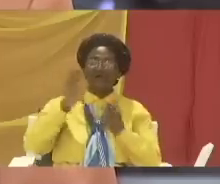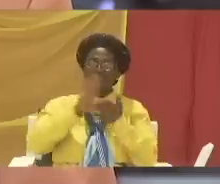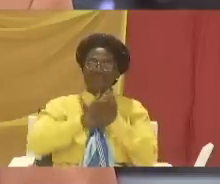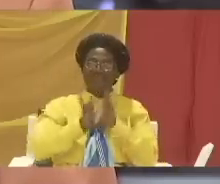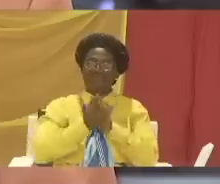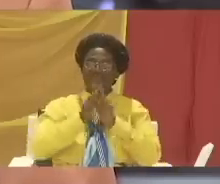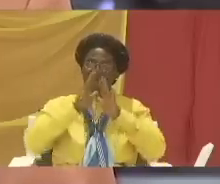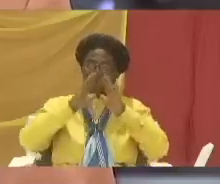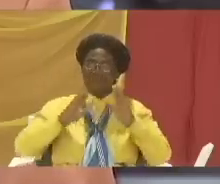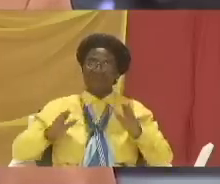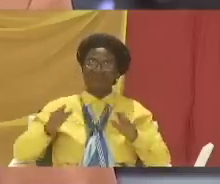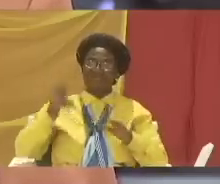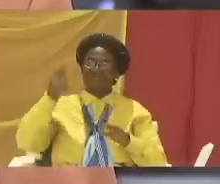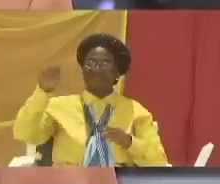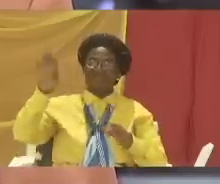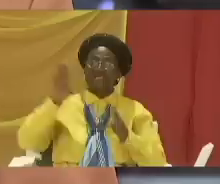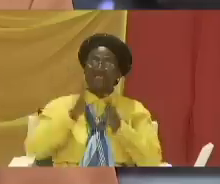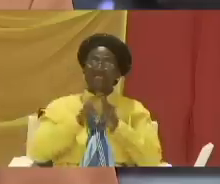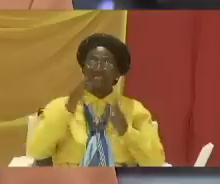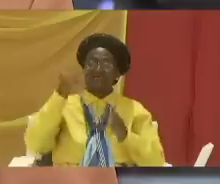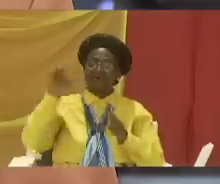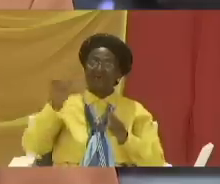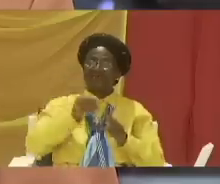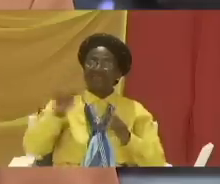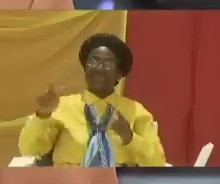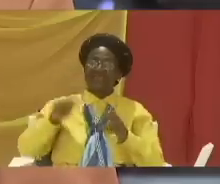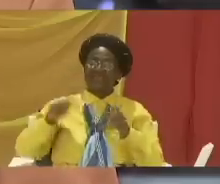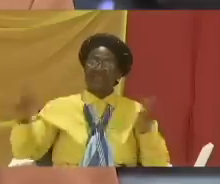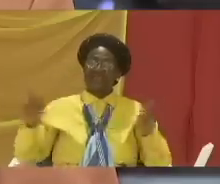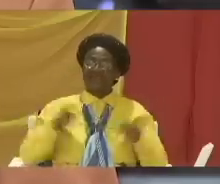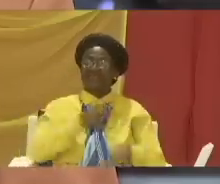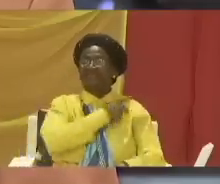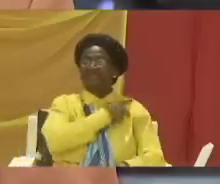the city of the great king.